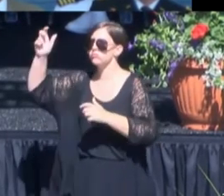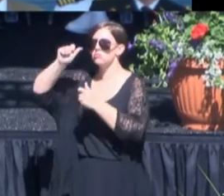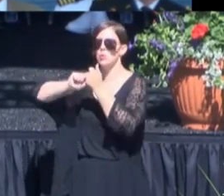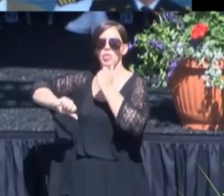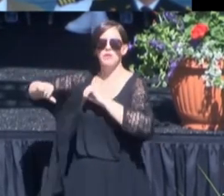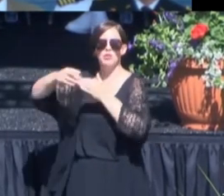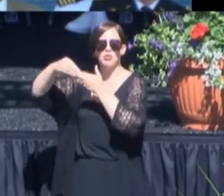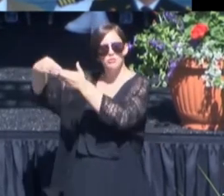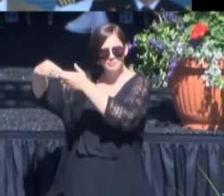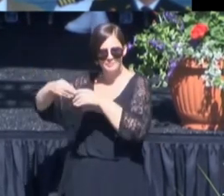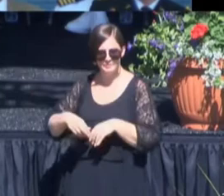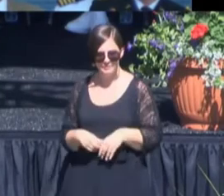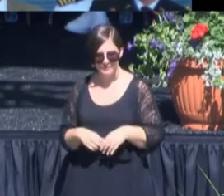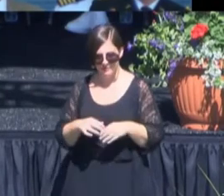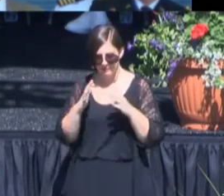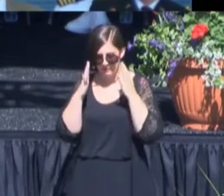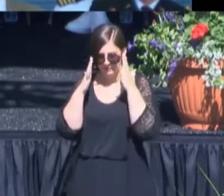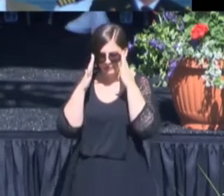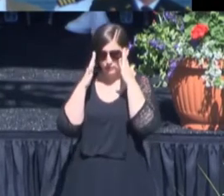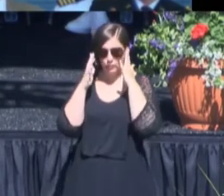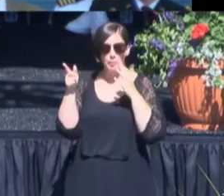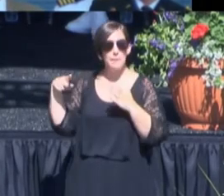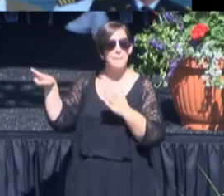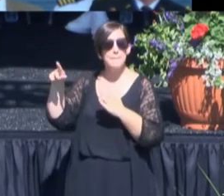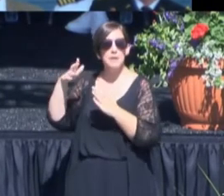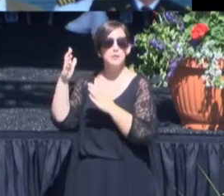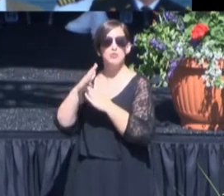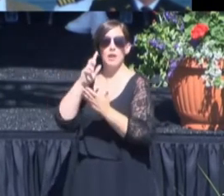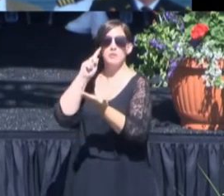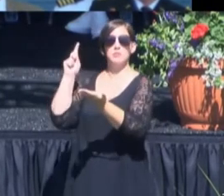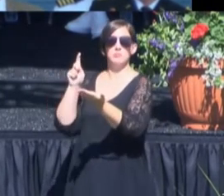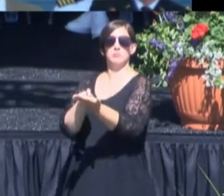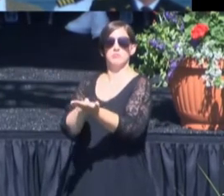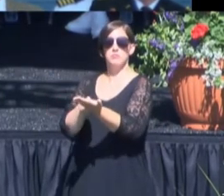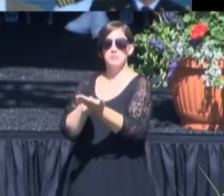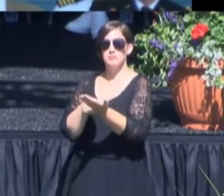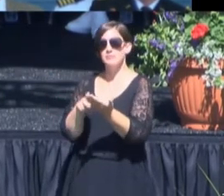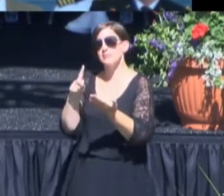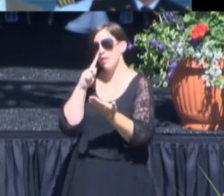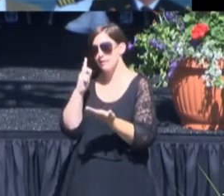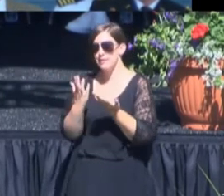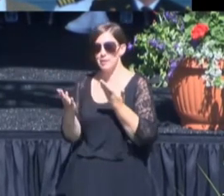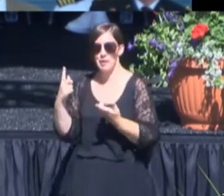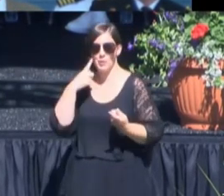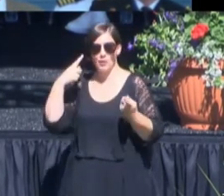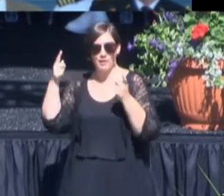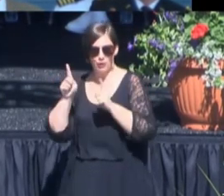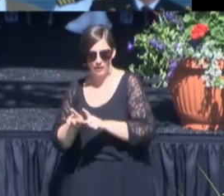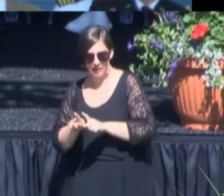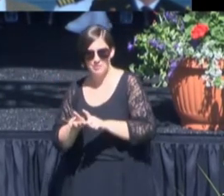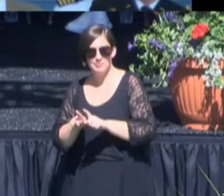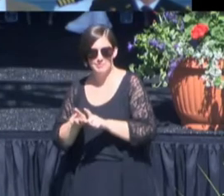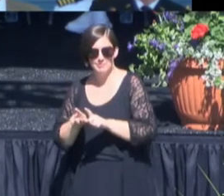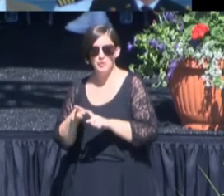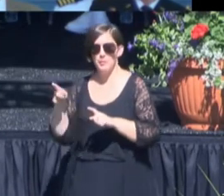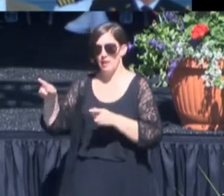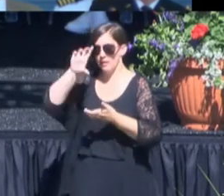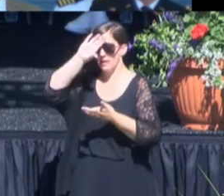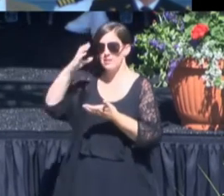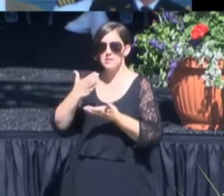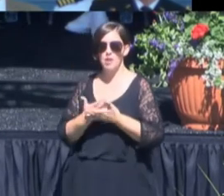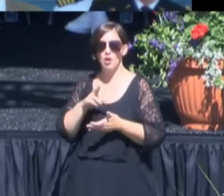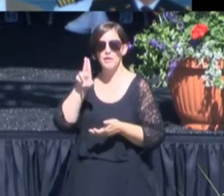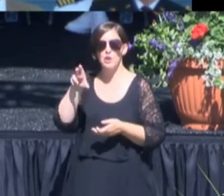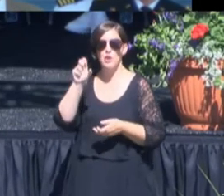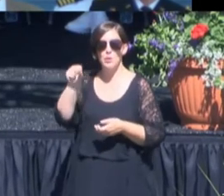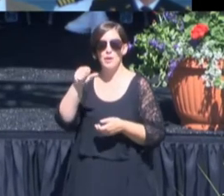commander. But perhaps his greatest bit of notoriety, and I think he will agree to this, is that he is the son of a U.S.